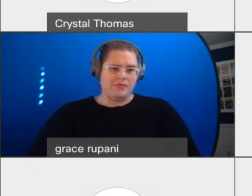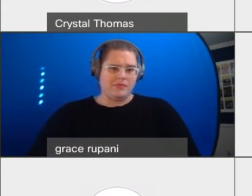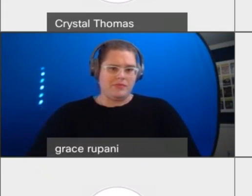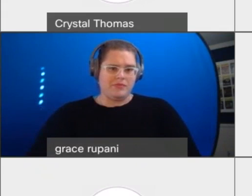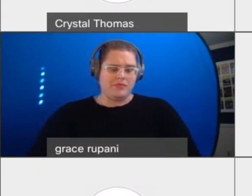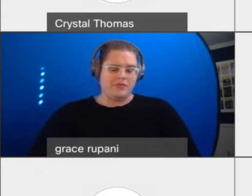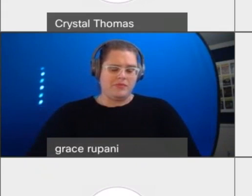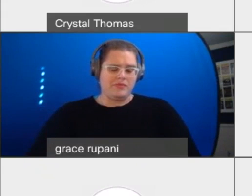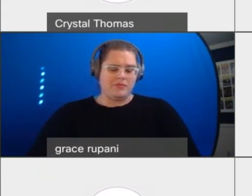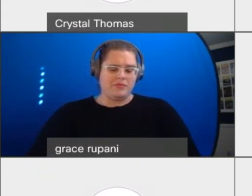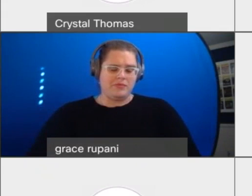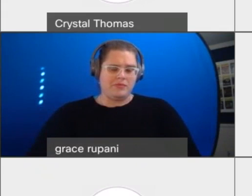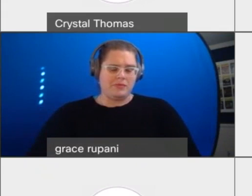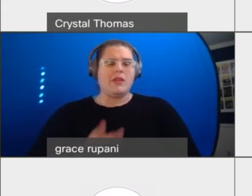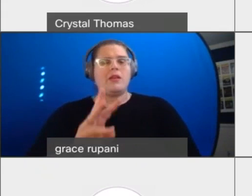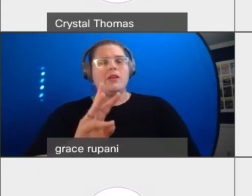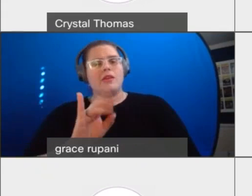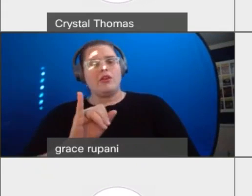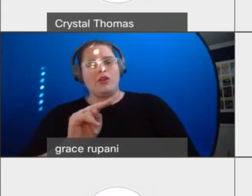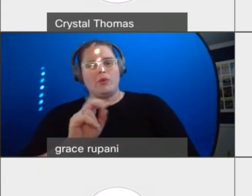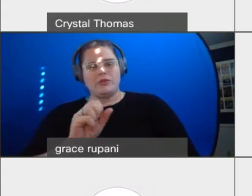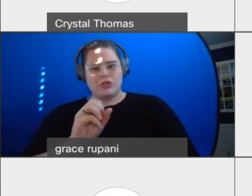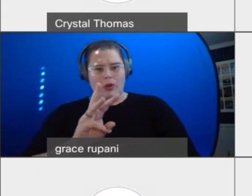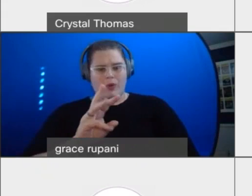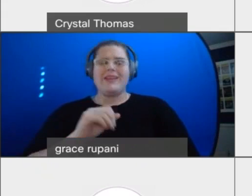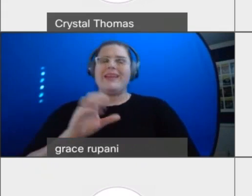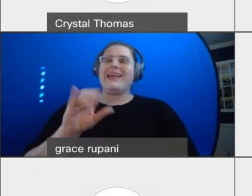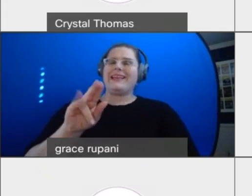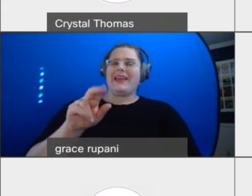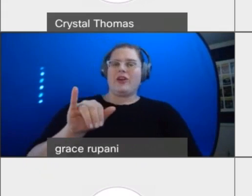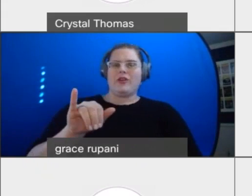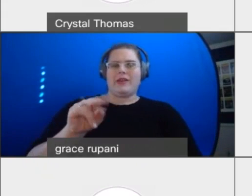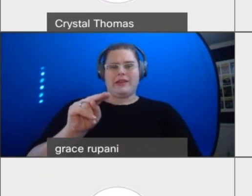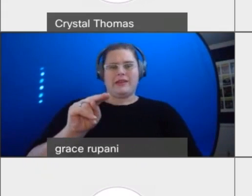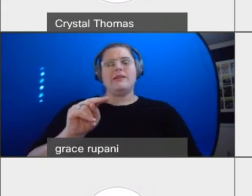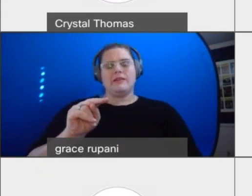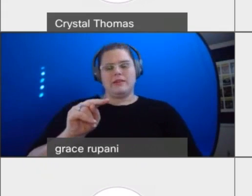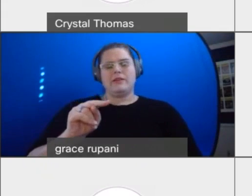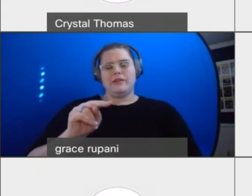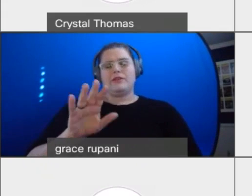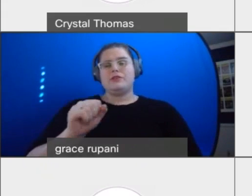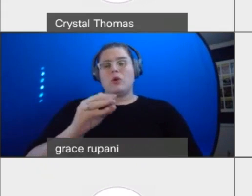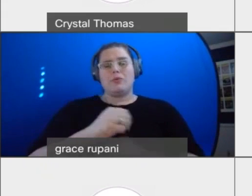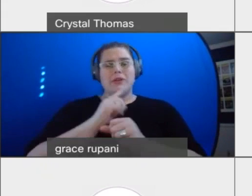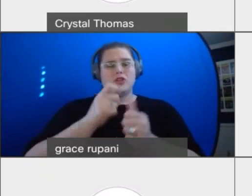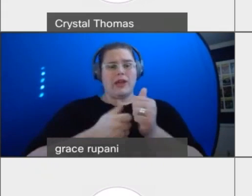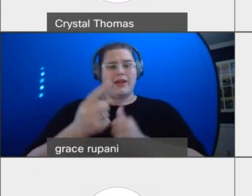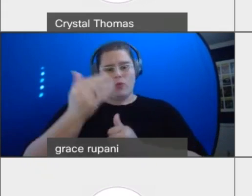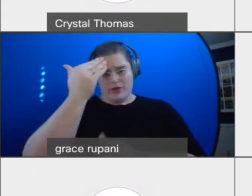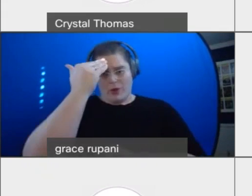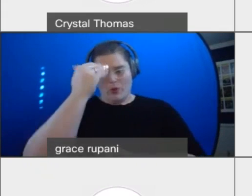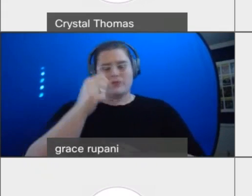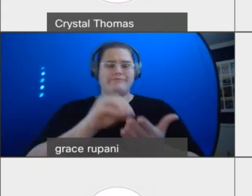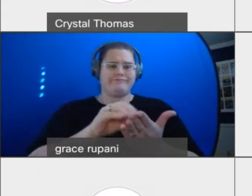as Karen is coming to, it should be noted, so everyone on the call knows that